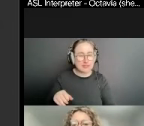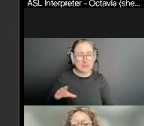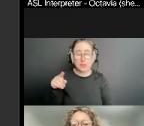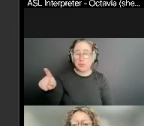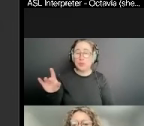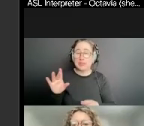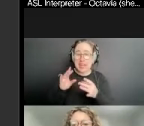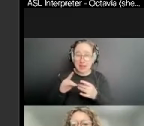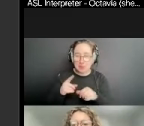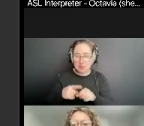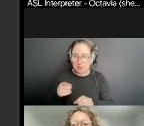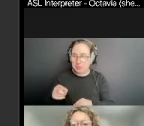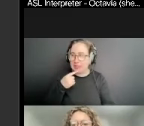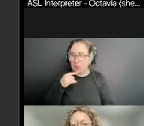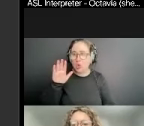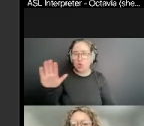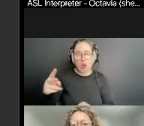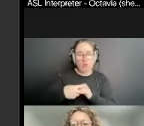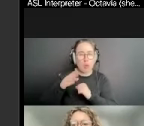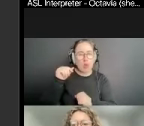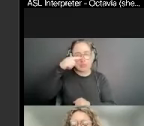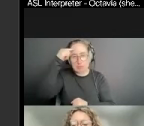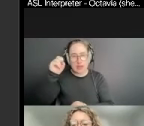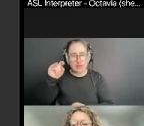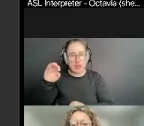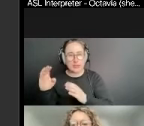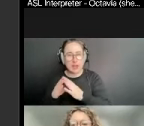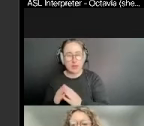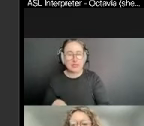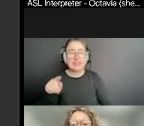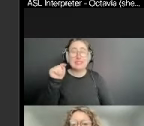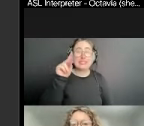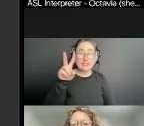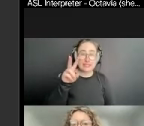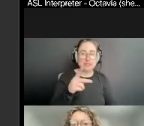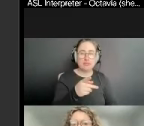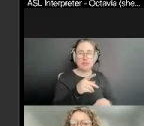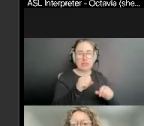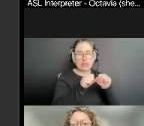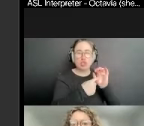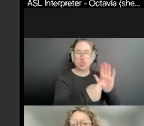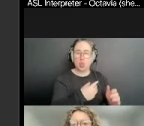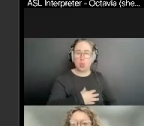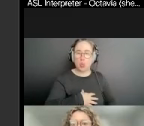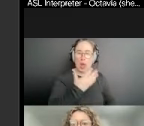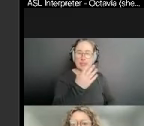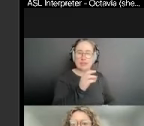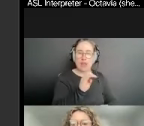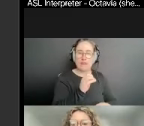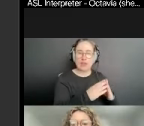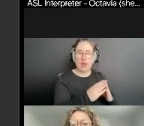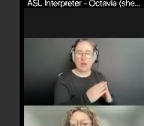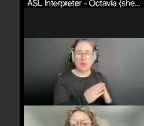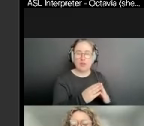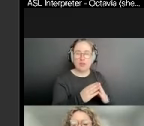that your archive was the Black side of town, and the TV archive showed the white side of town. And I thought it